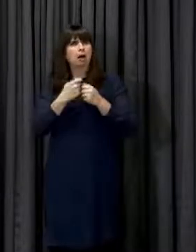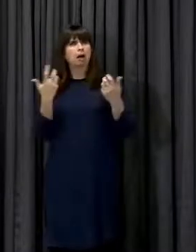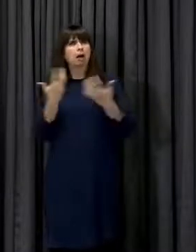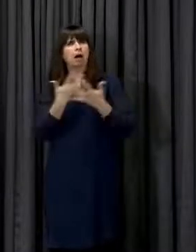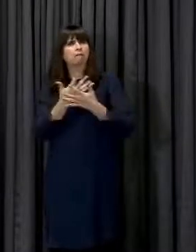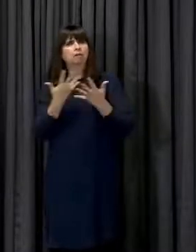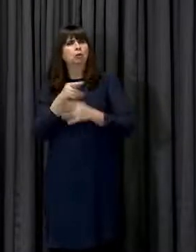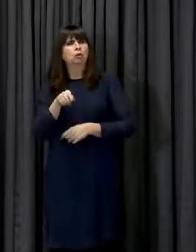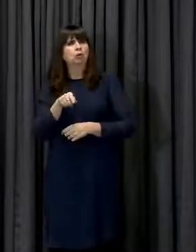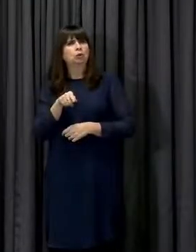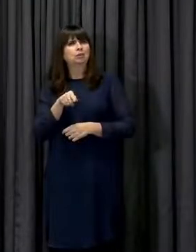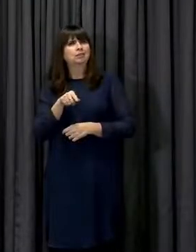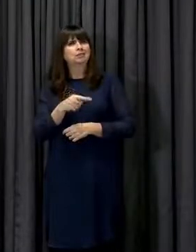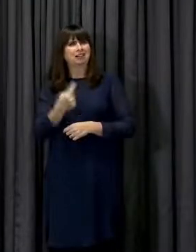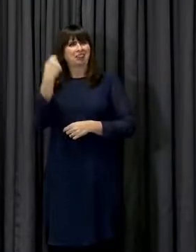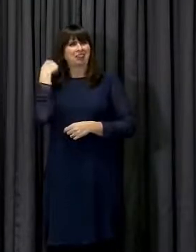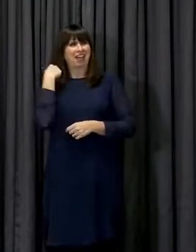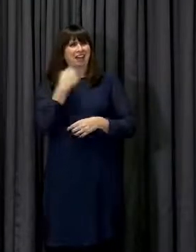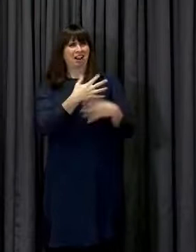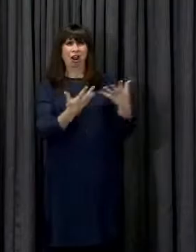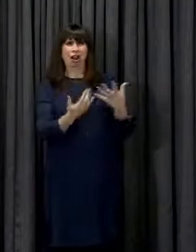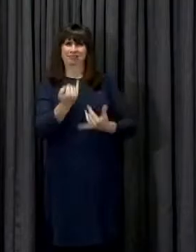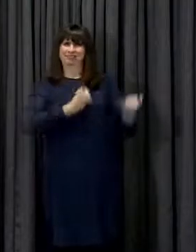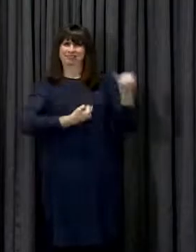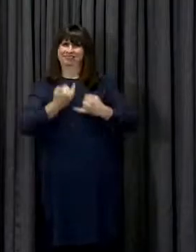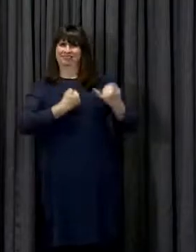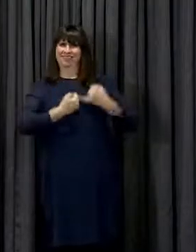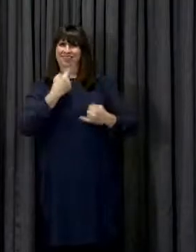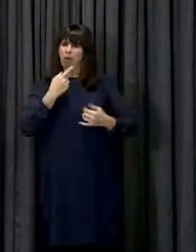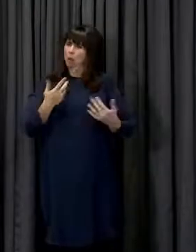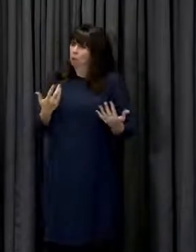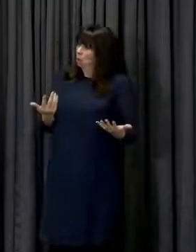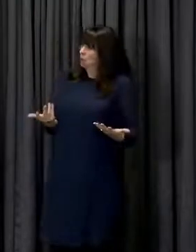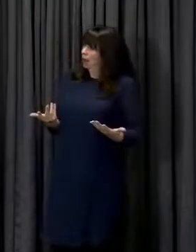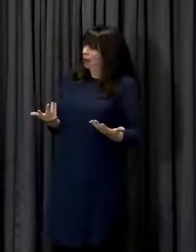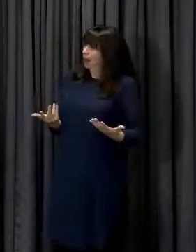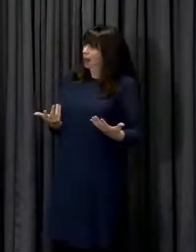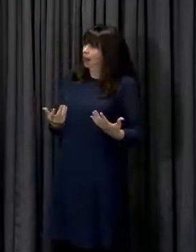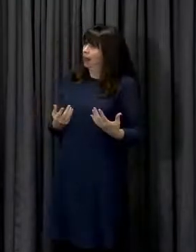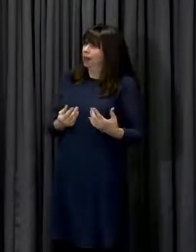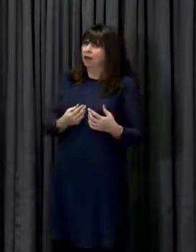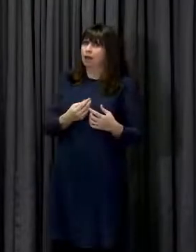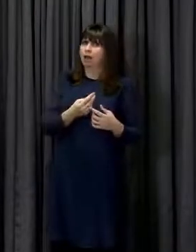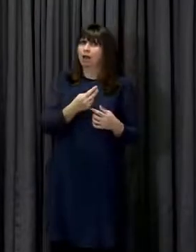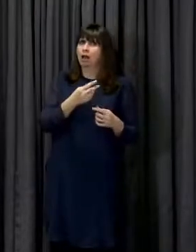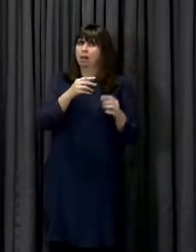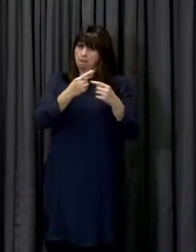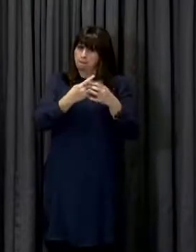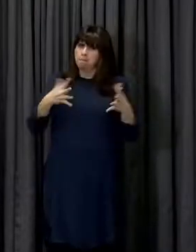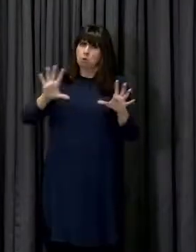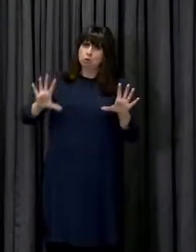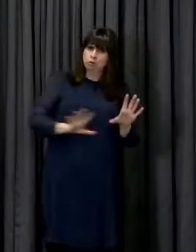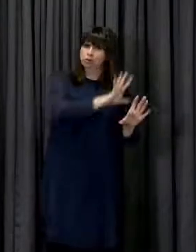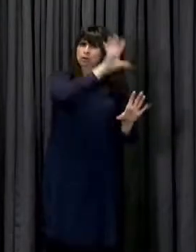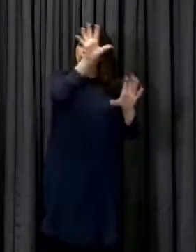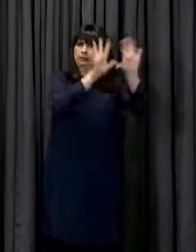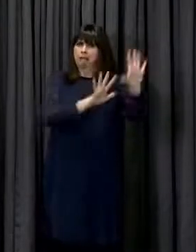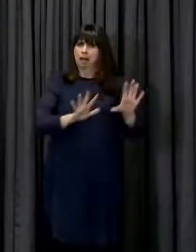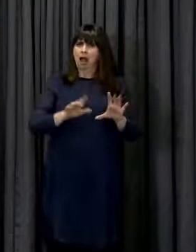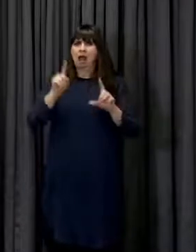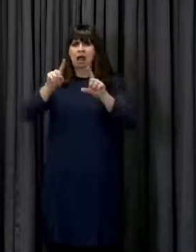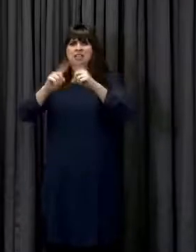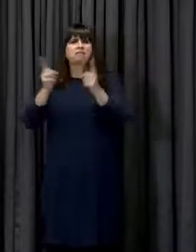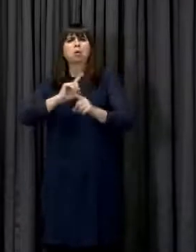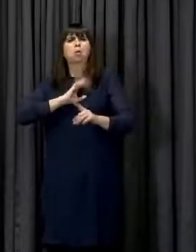much of the criticism at that point was, when you reach a position where 2/3 to 3/4 of the country have got a set of restrictions over them, why